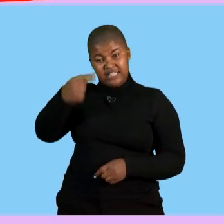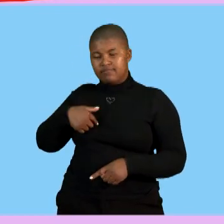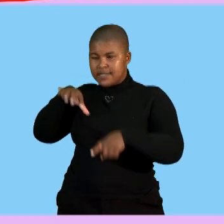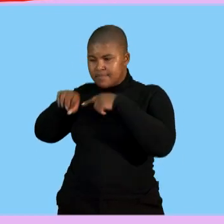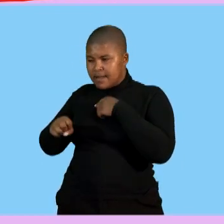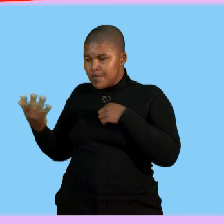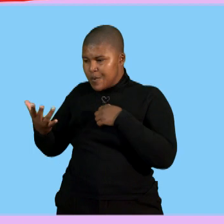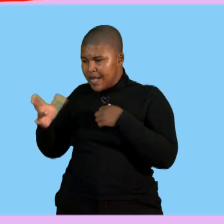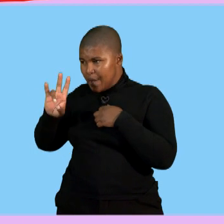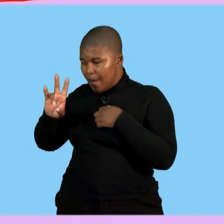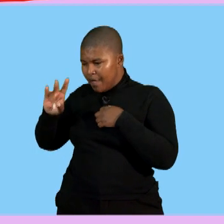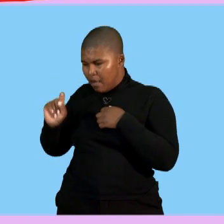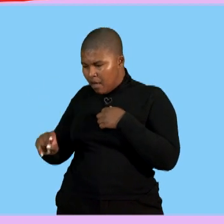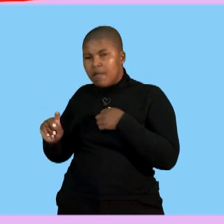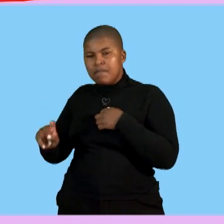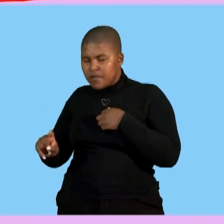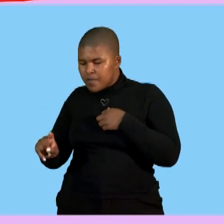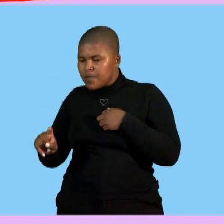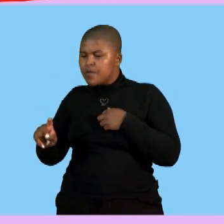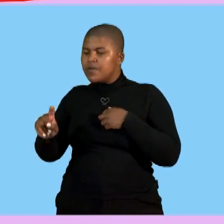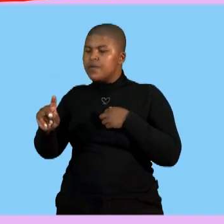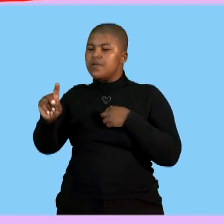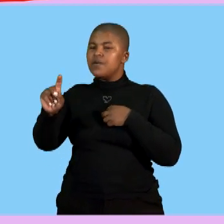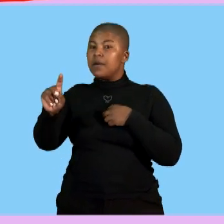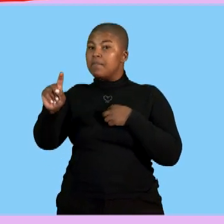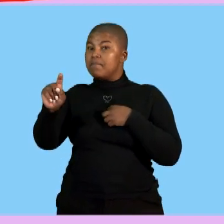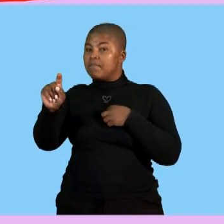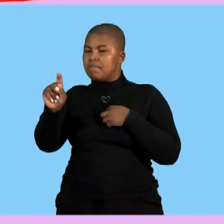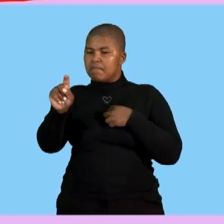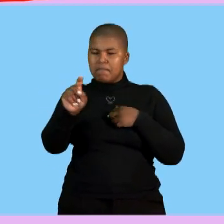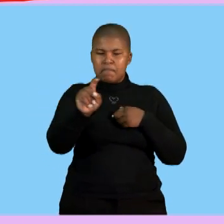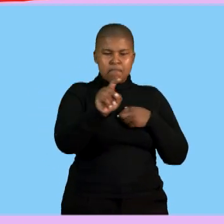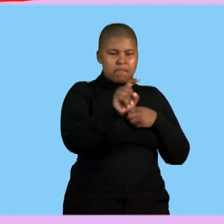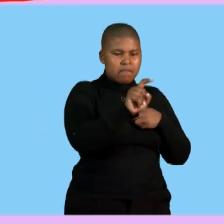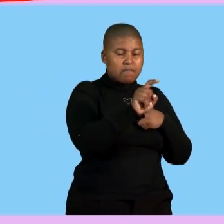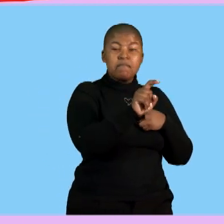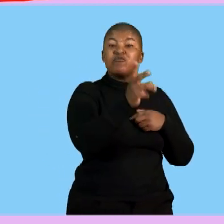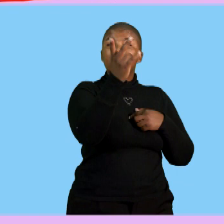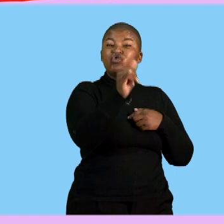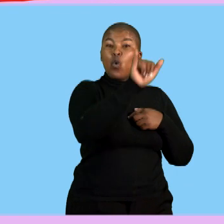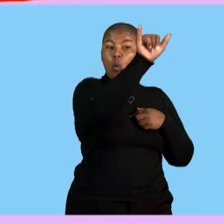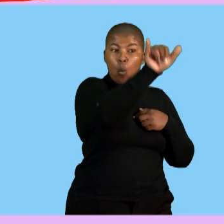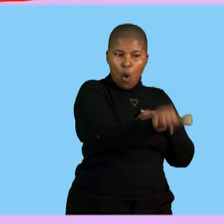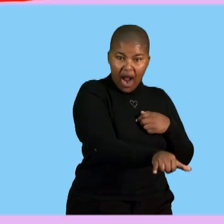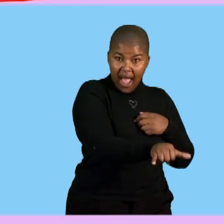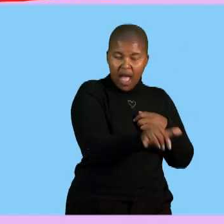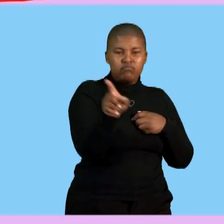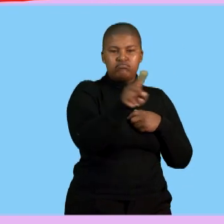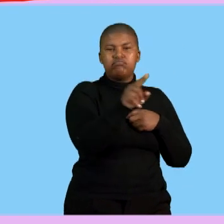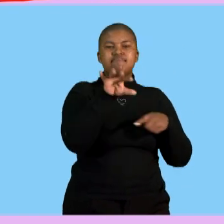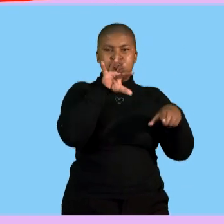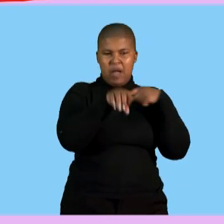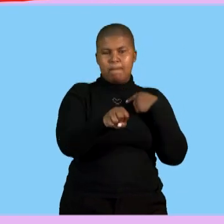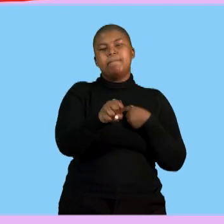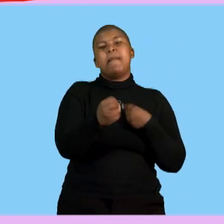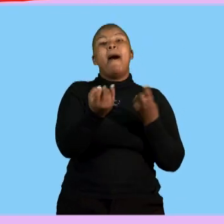Wednesday on my graph, go up to the dot, then go to the y-axis, and then